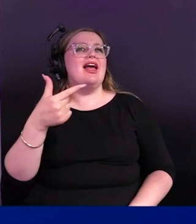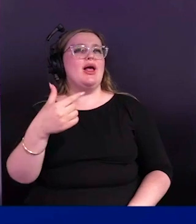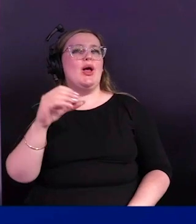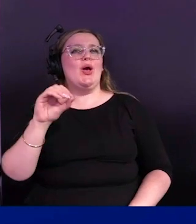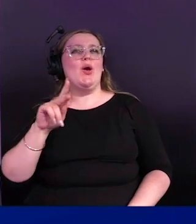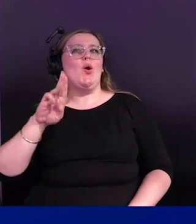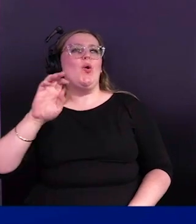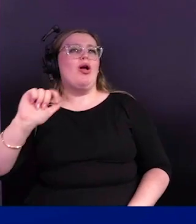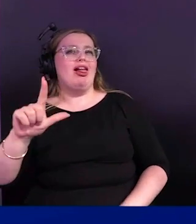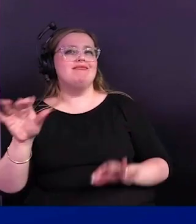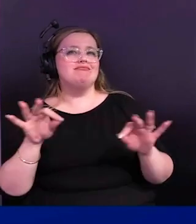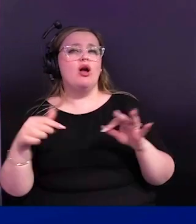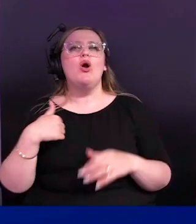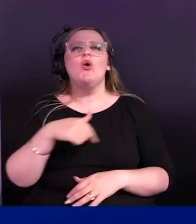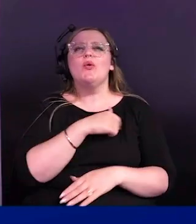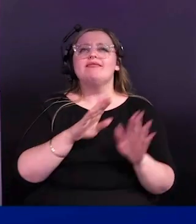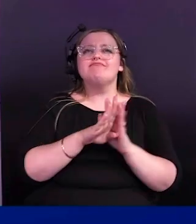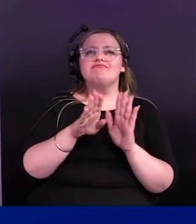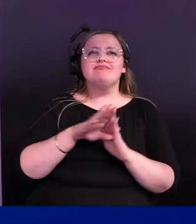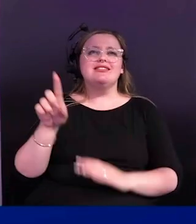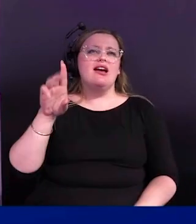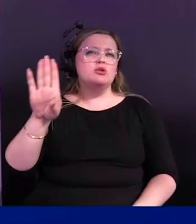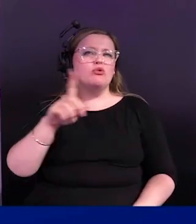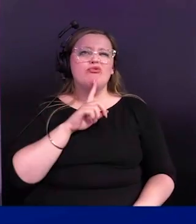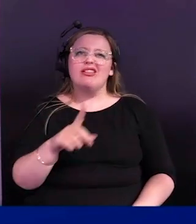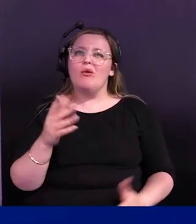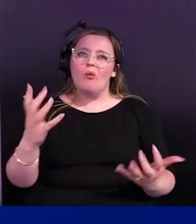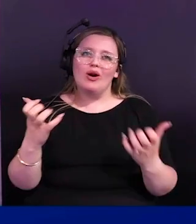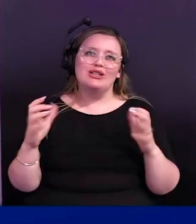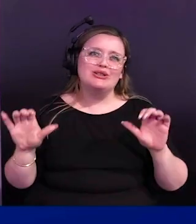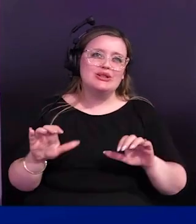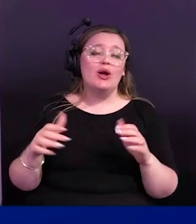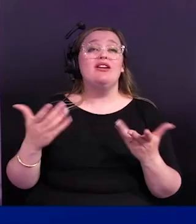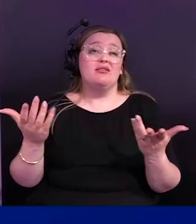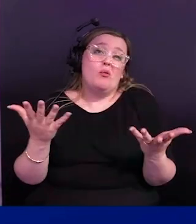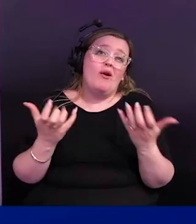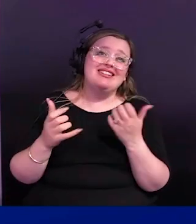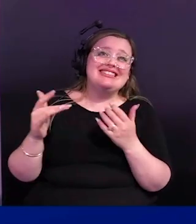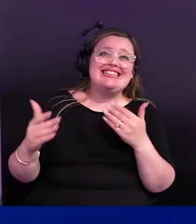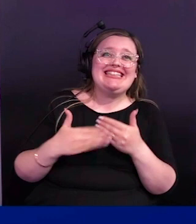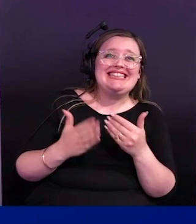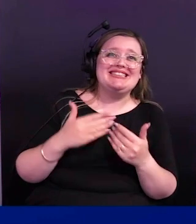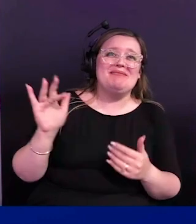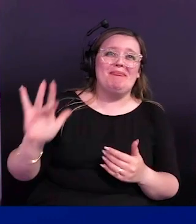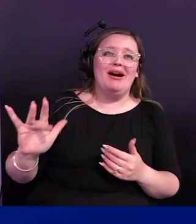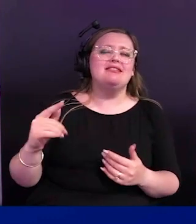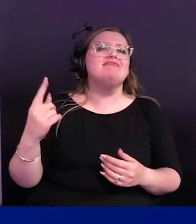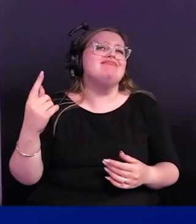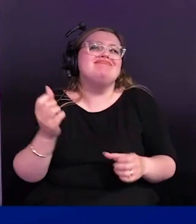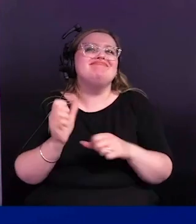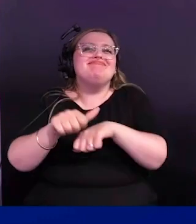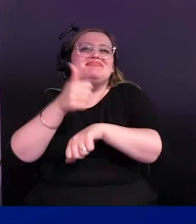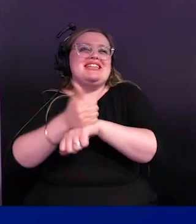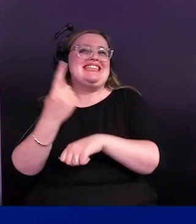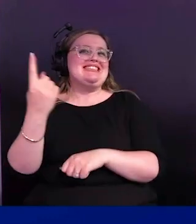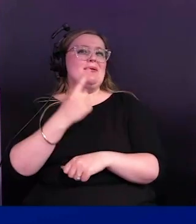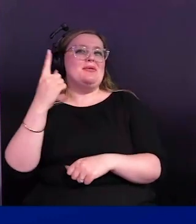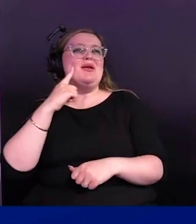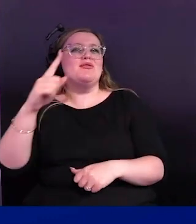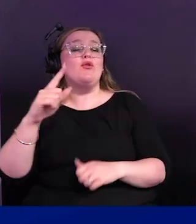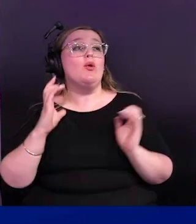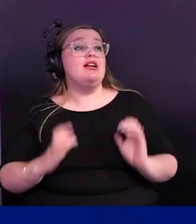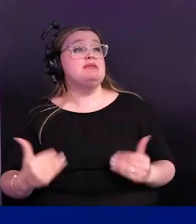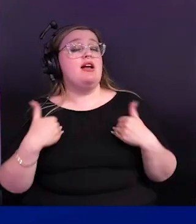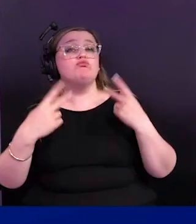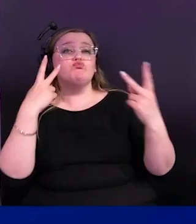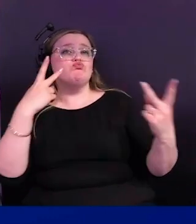we started building dashboards, what we really wanted to do was have an easy button, but create something that would give customers more visibility